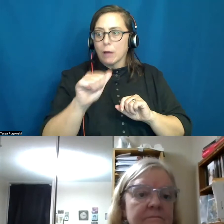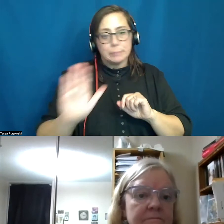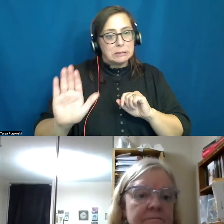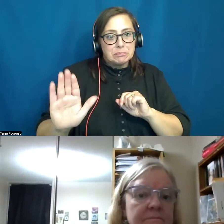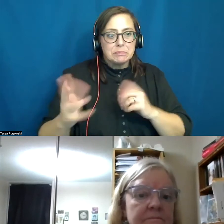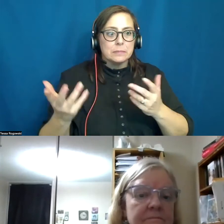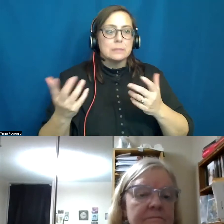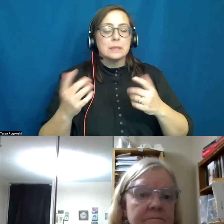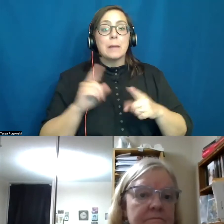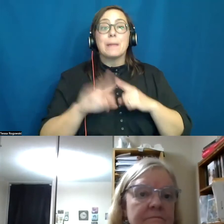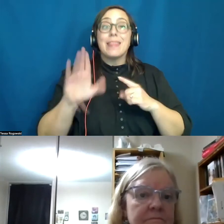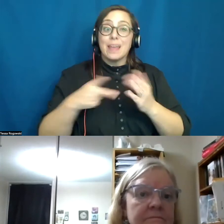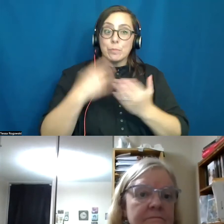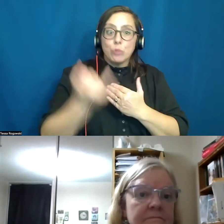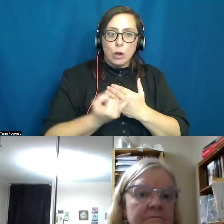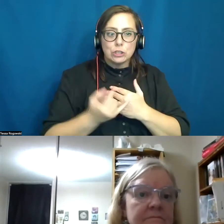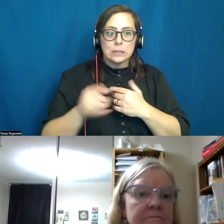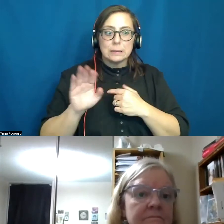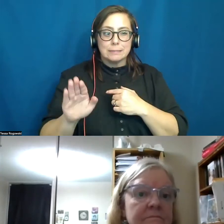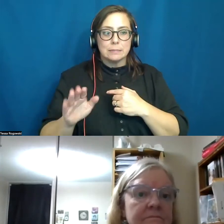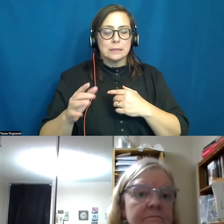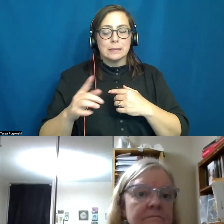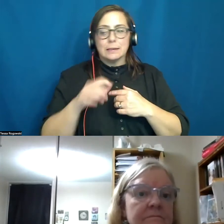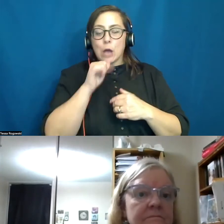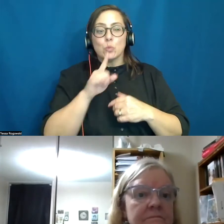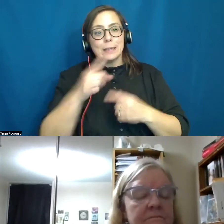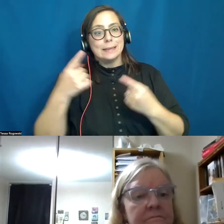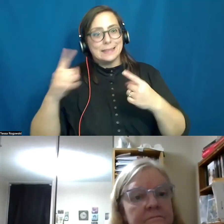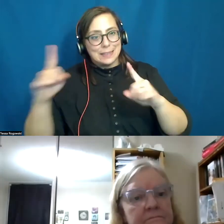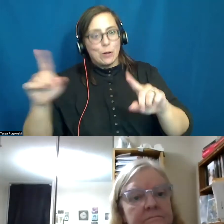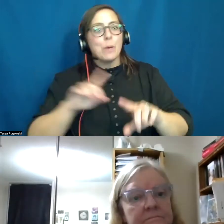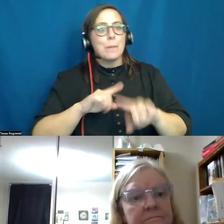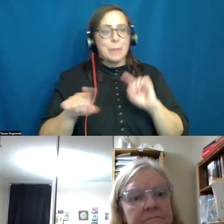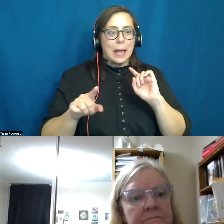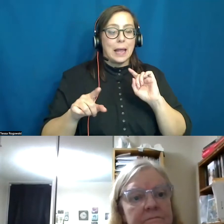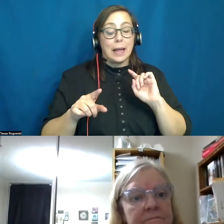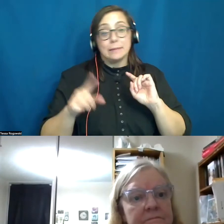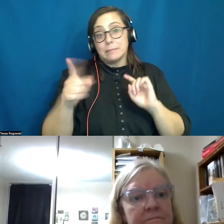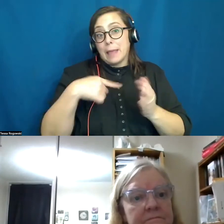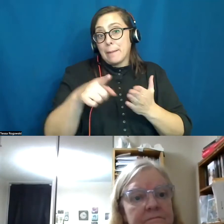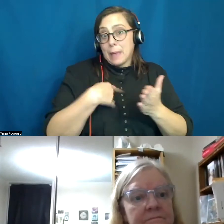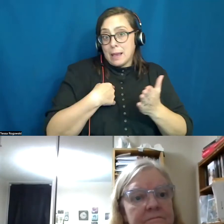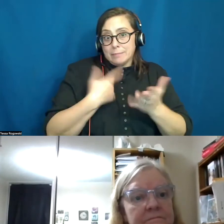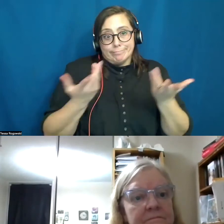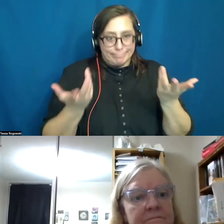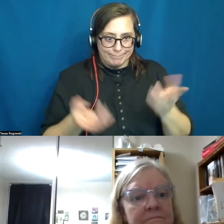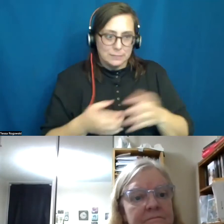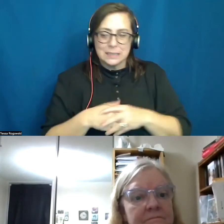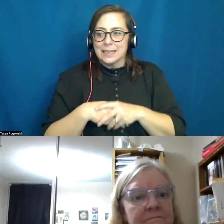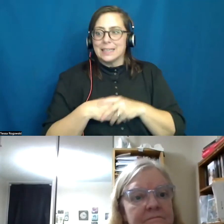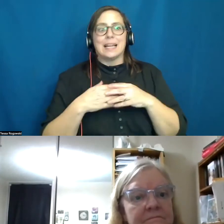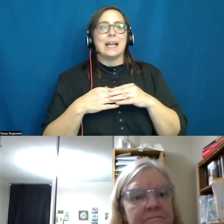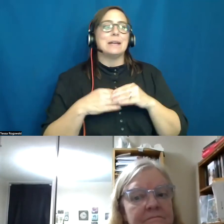that project they had for a while didn't ultimately turn out, but there was like I got paid. It was